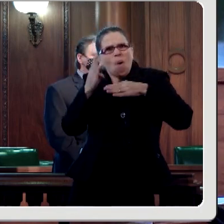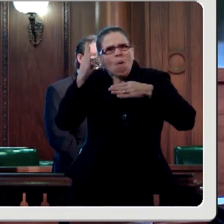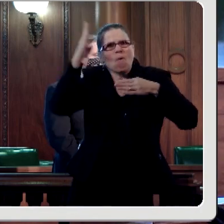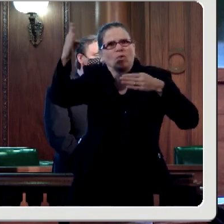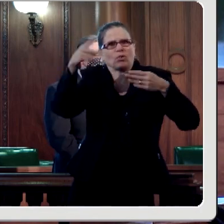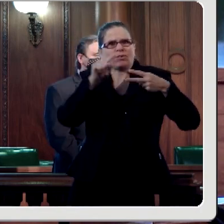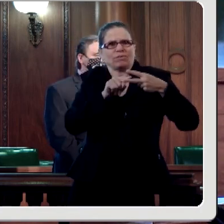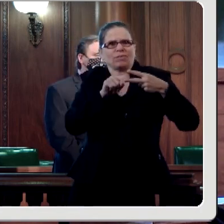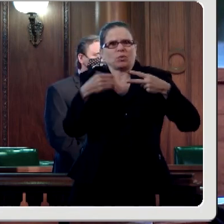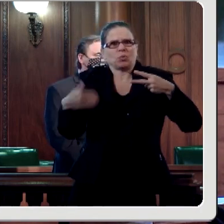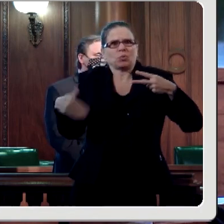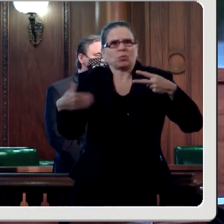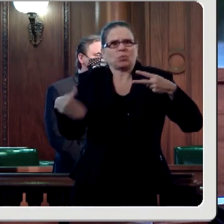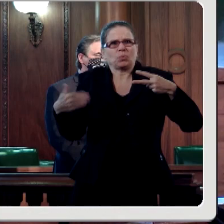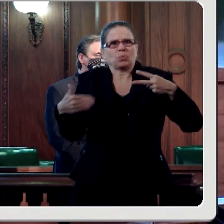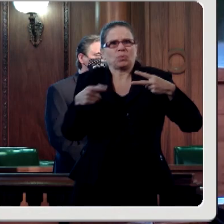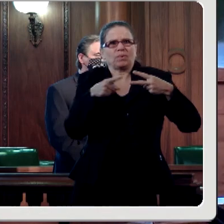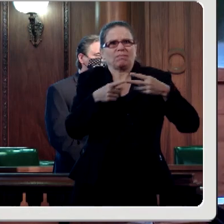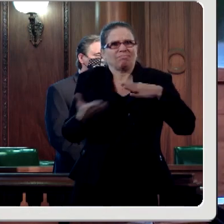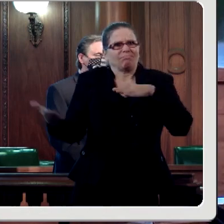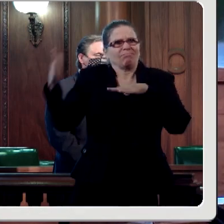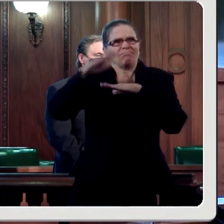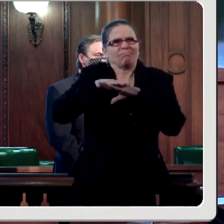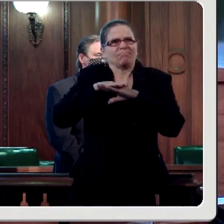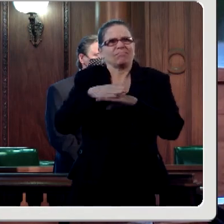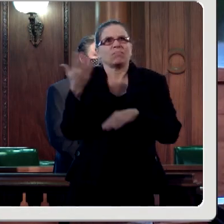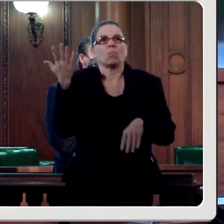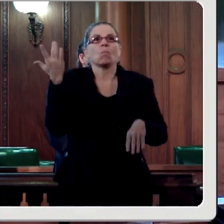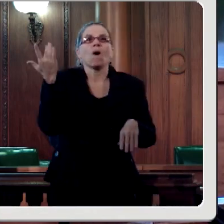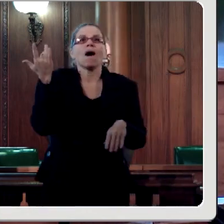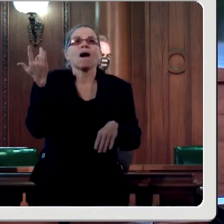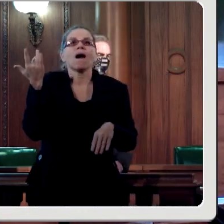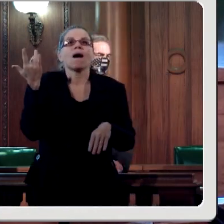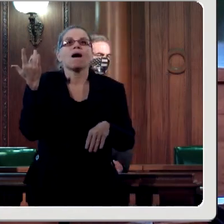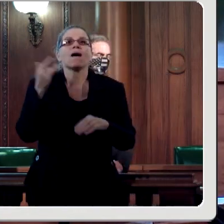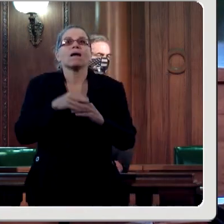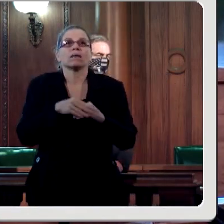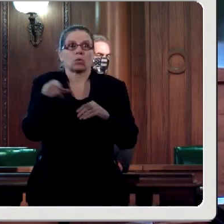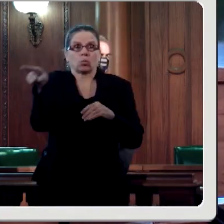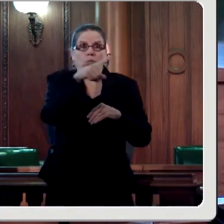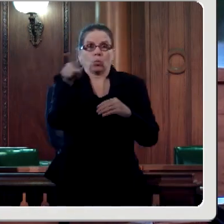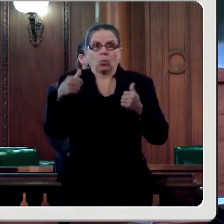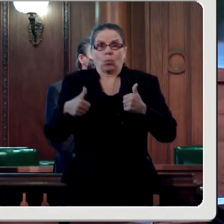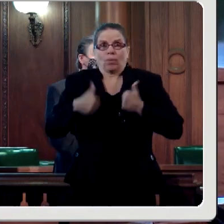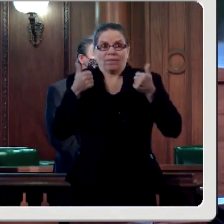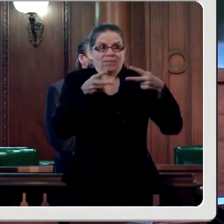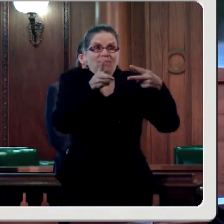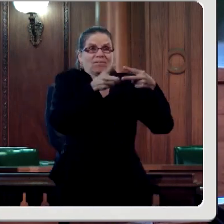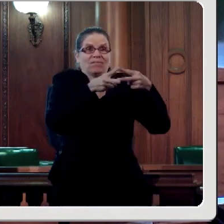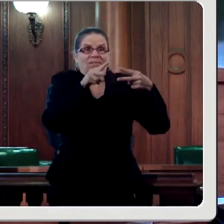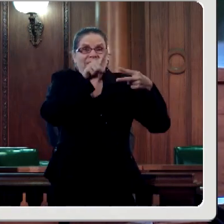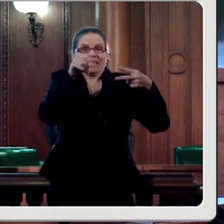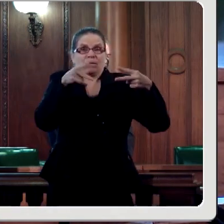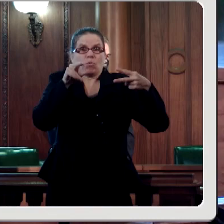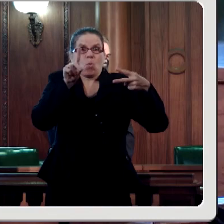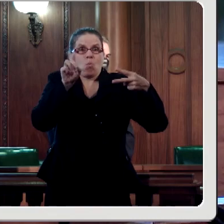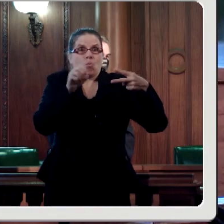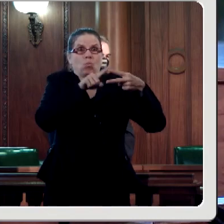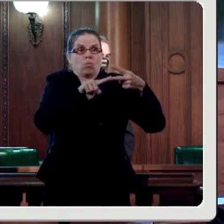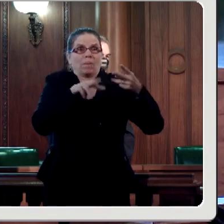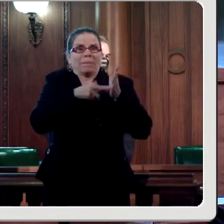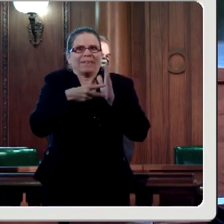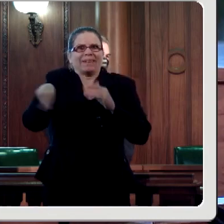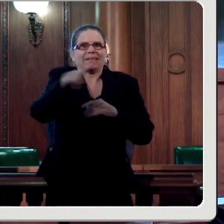this information so that you know what your zip code looks like, but also because we want to